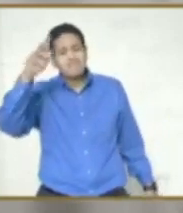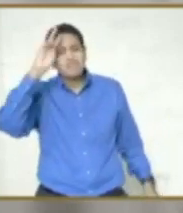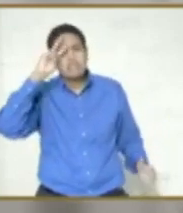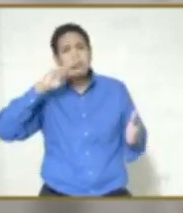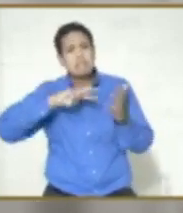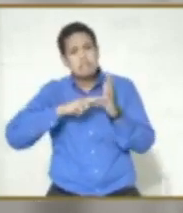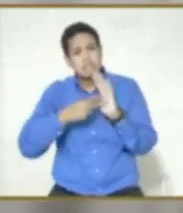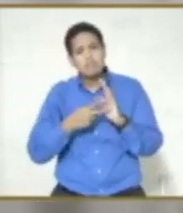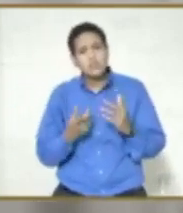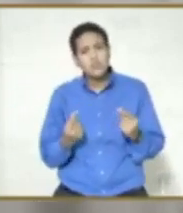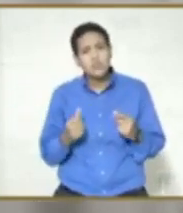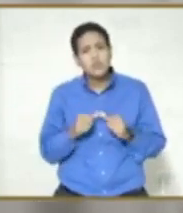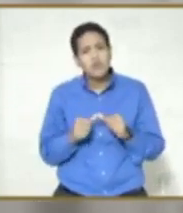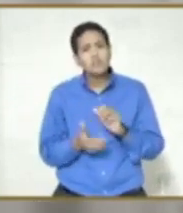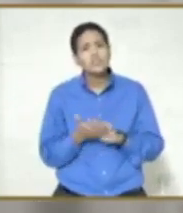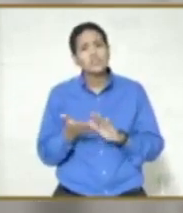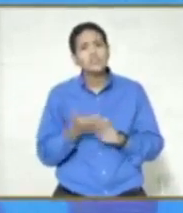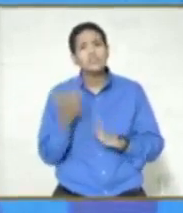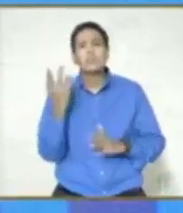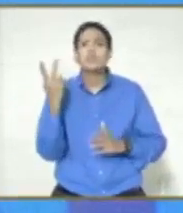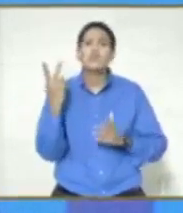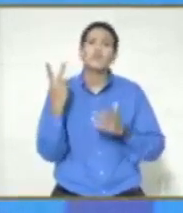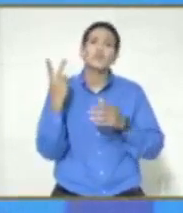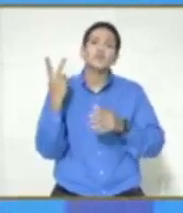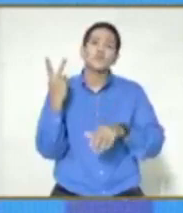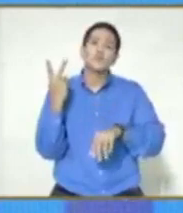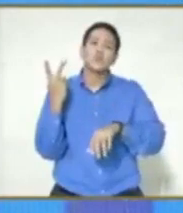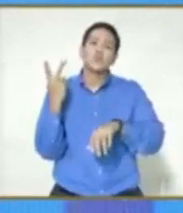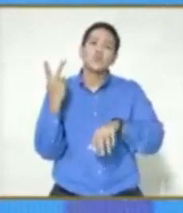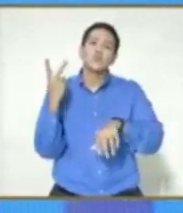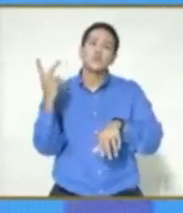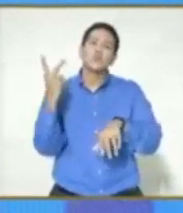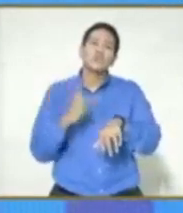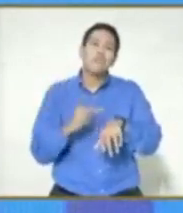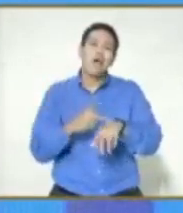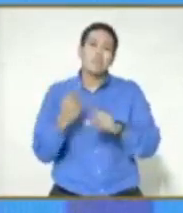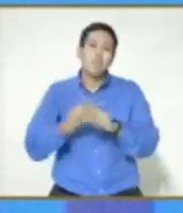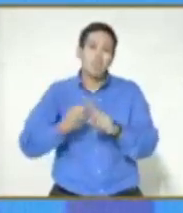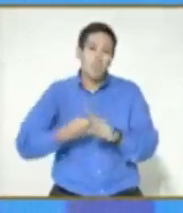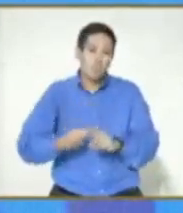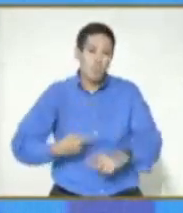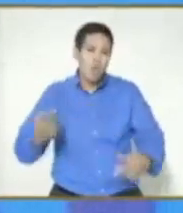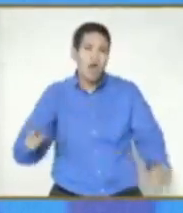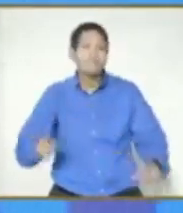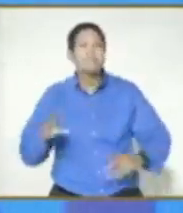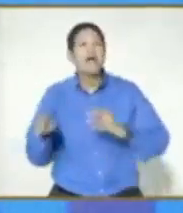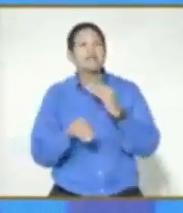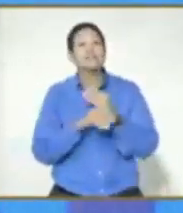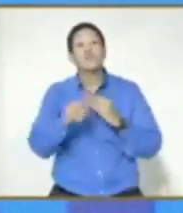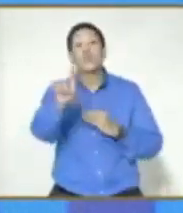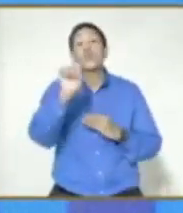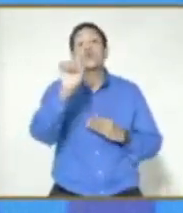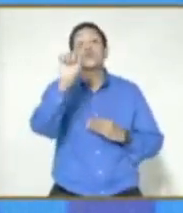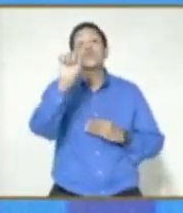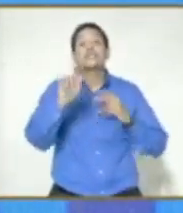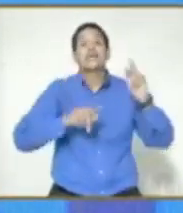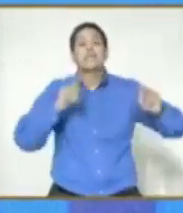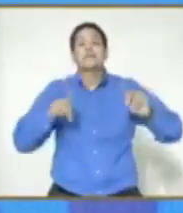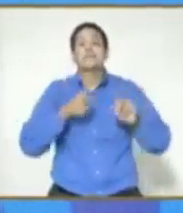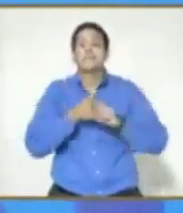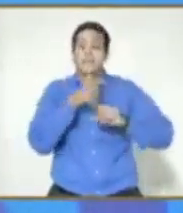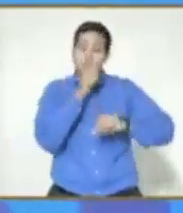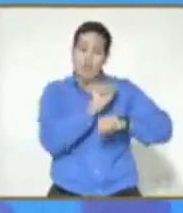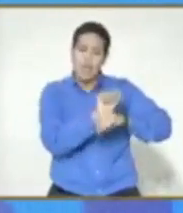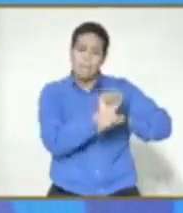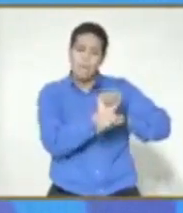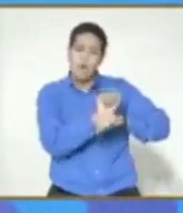do that probably twice a month. The additional 120 persons that have been employed